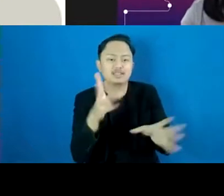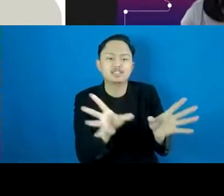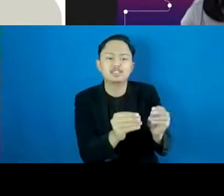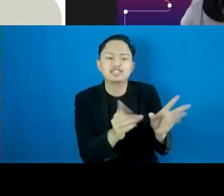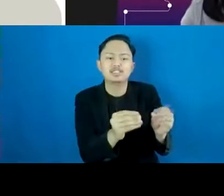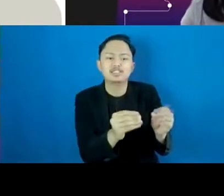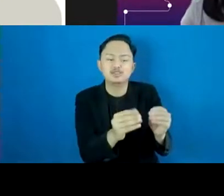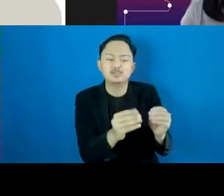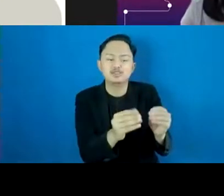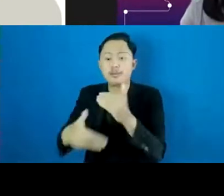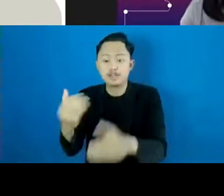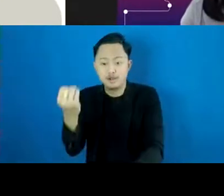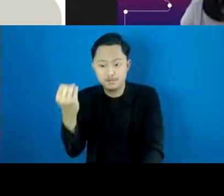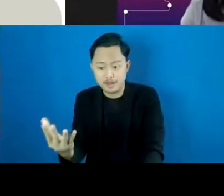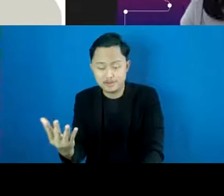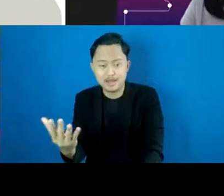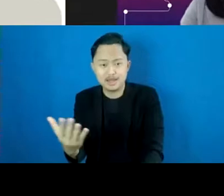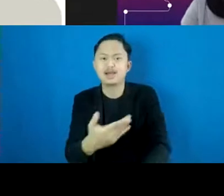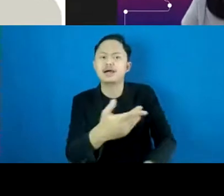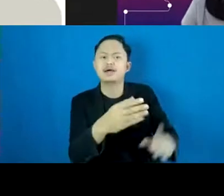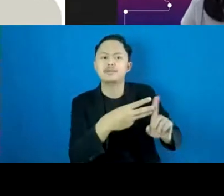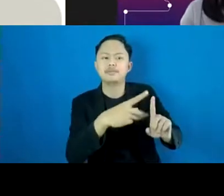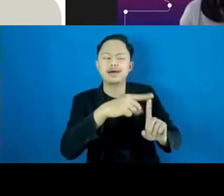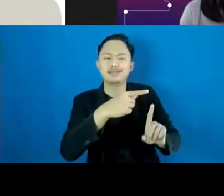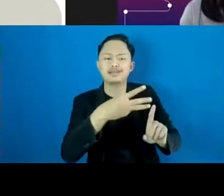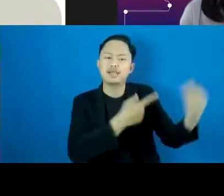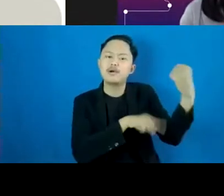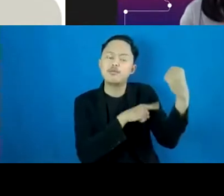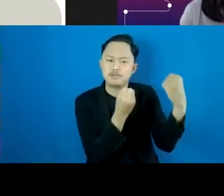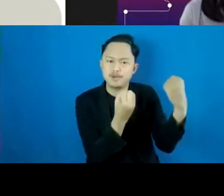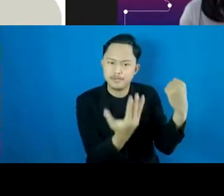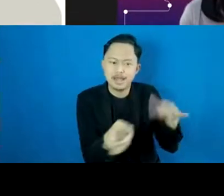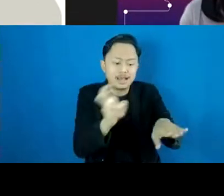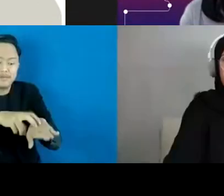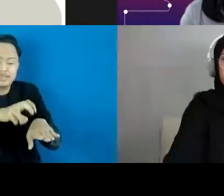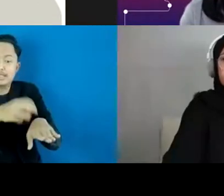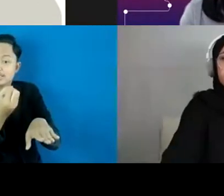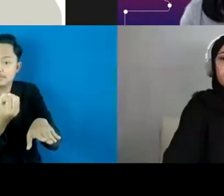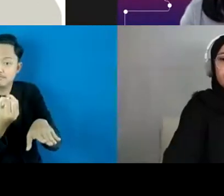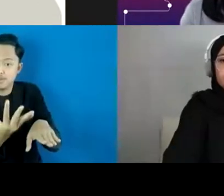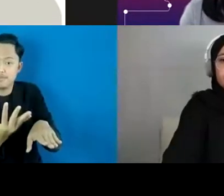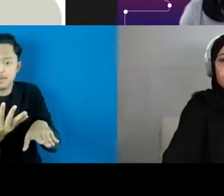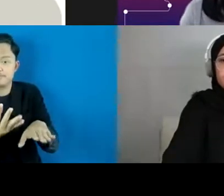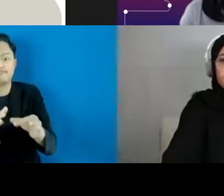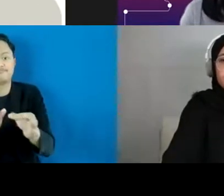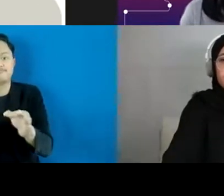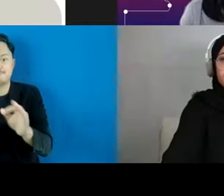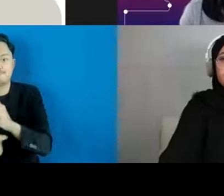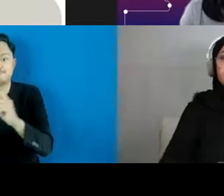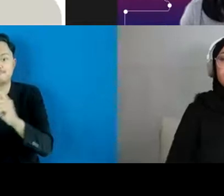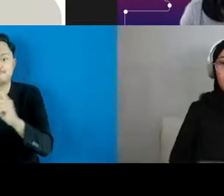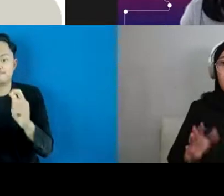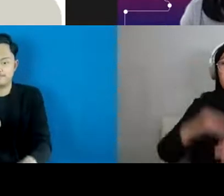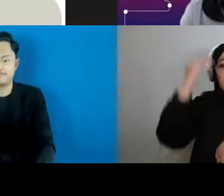operations will not be hampered, more availability of fleet for the public transport, and you don't need to charge it in the daytime. If